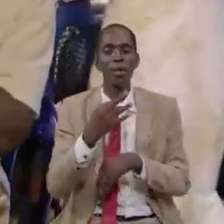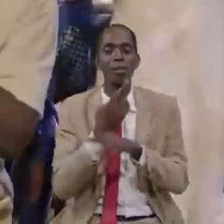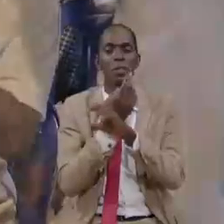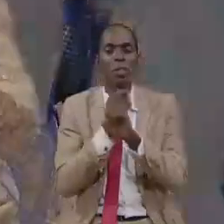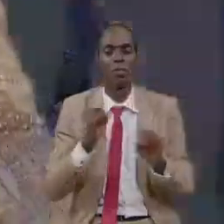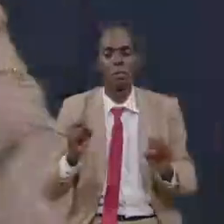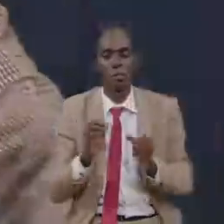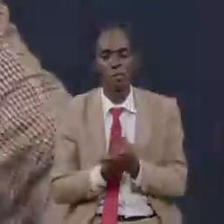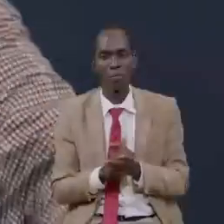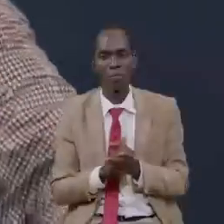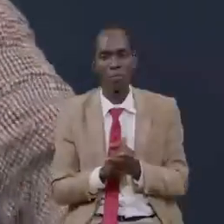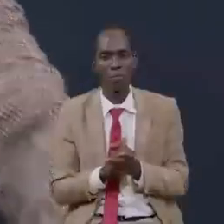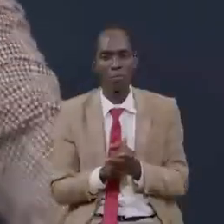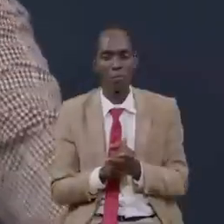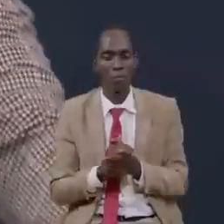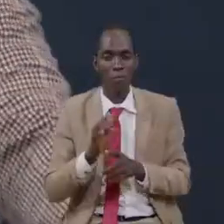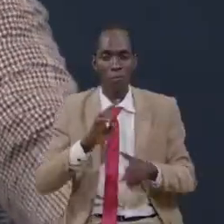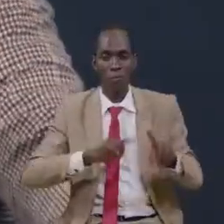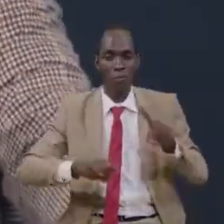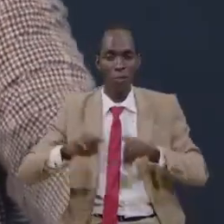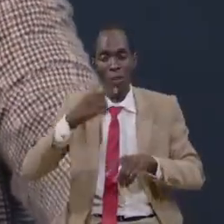Because I am a seeking soul.